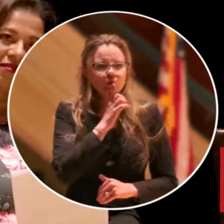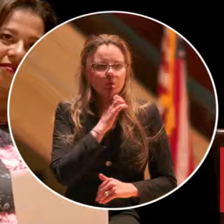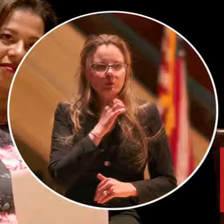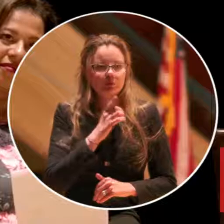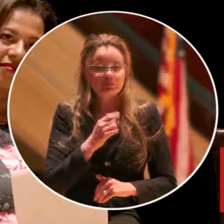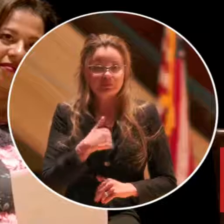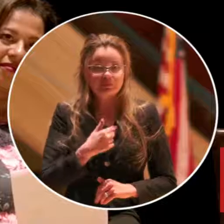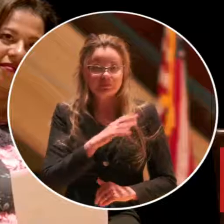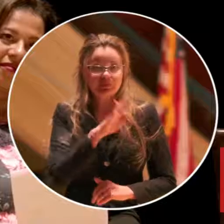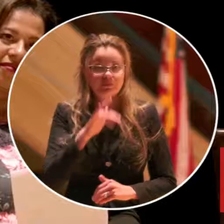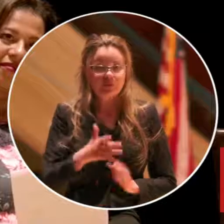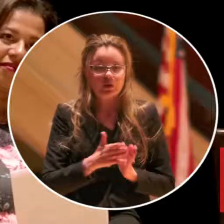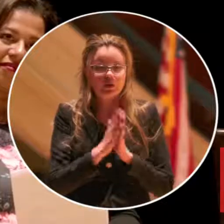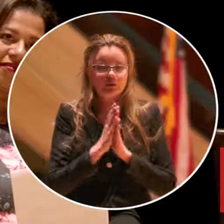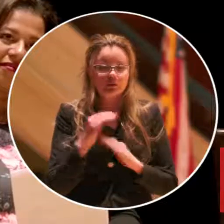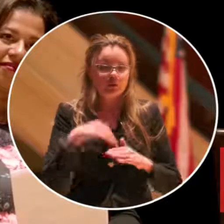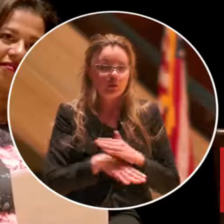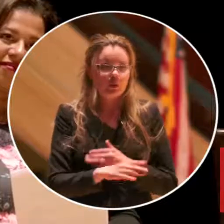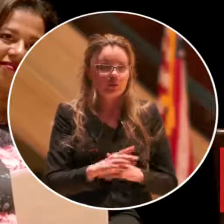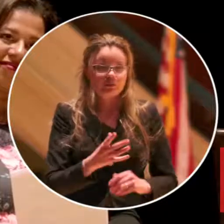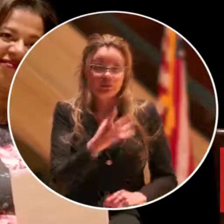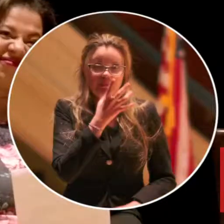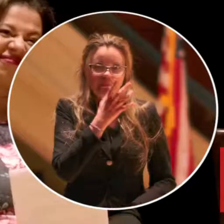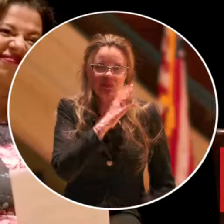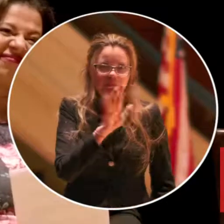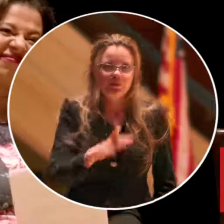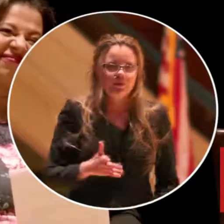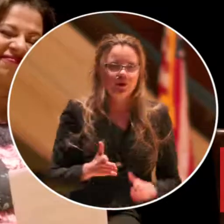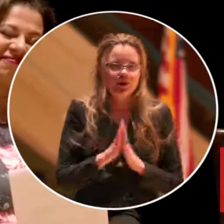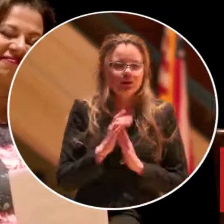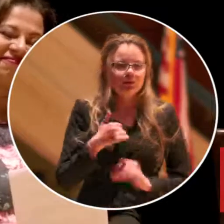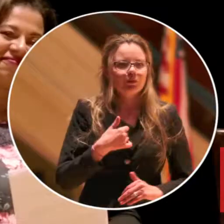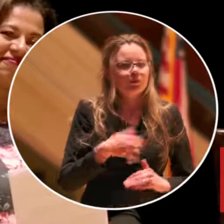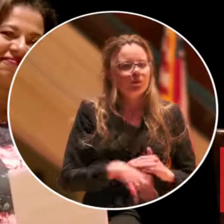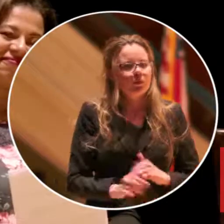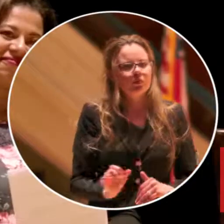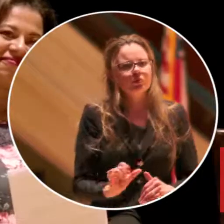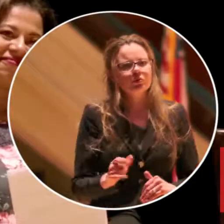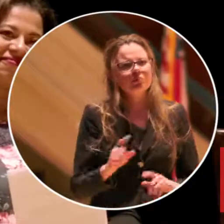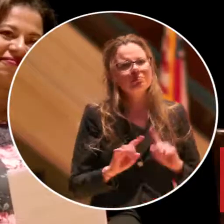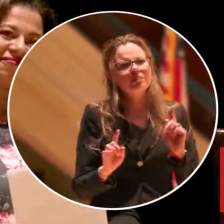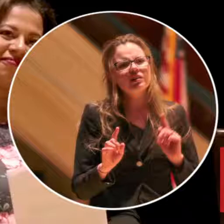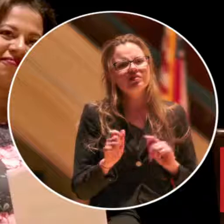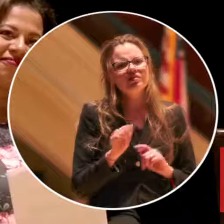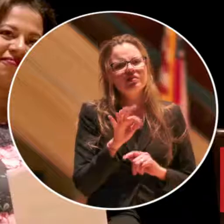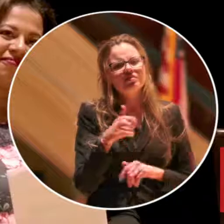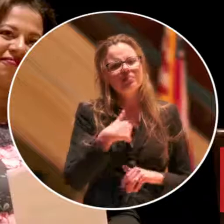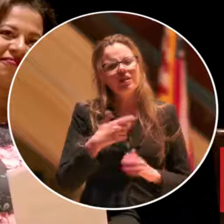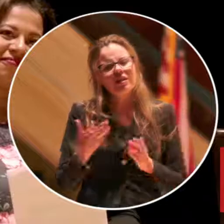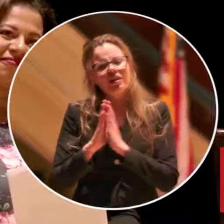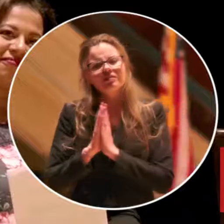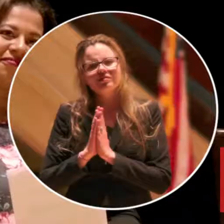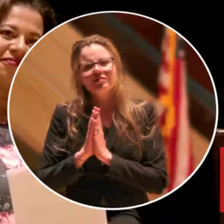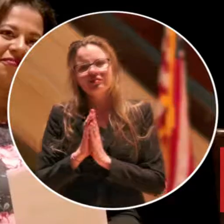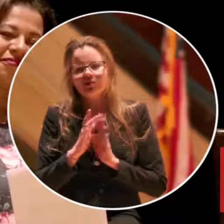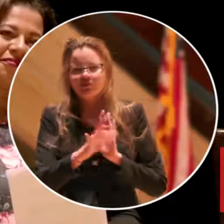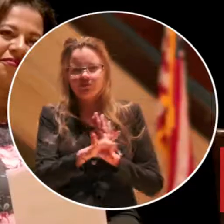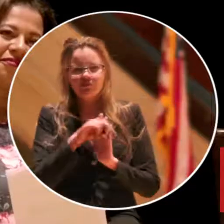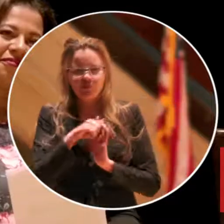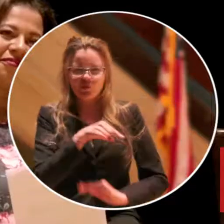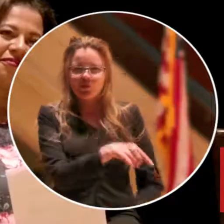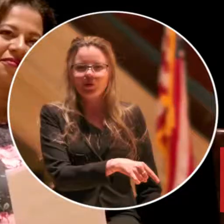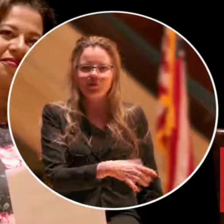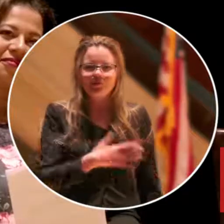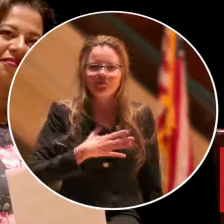be born, and apparently my mother never asked it either. If I had asked, however, I would have picked her to be my mom, and not once in the